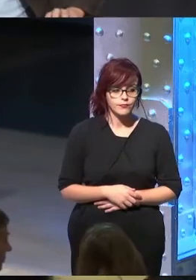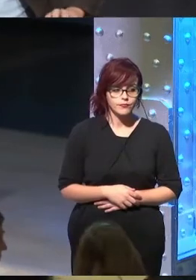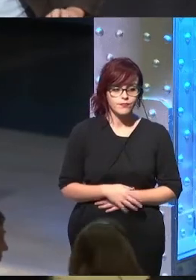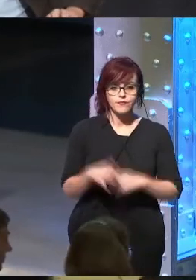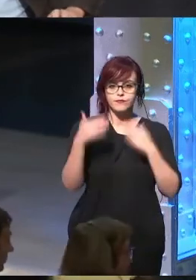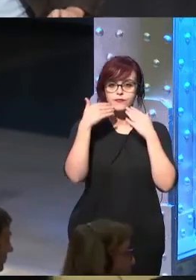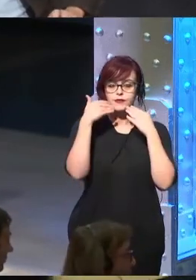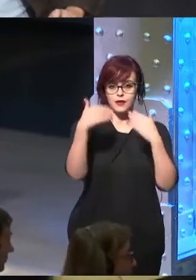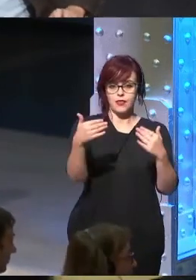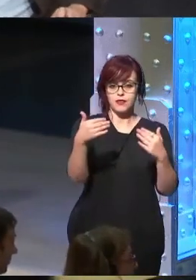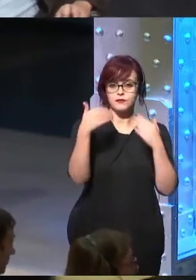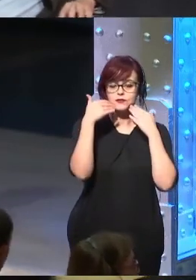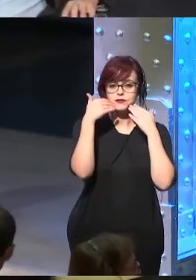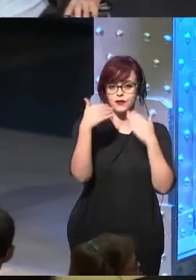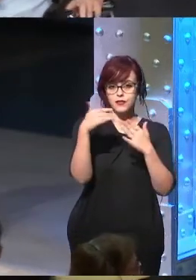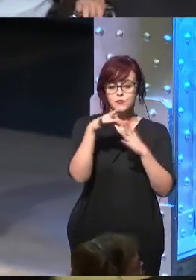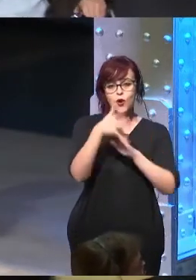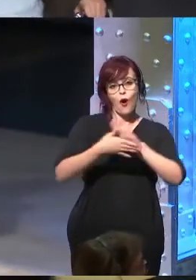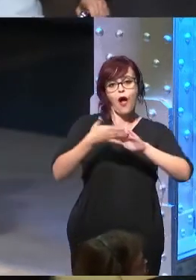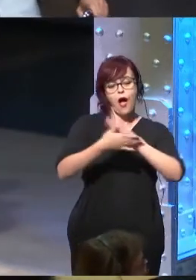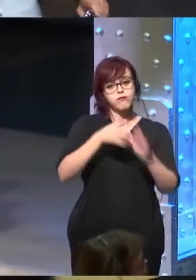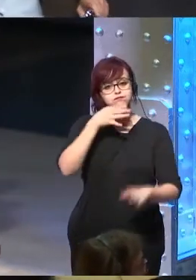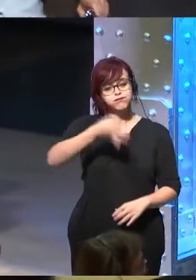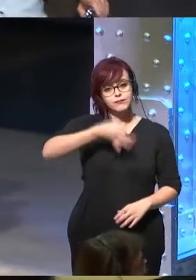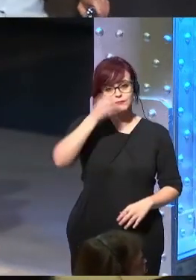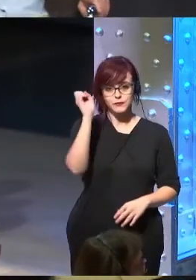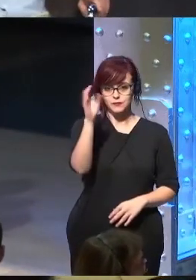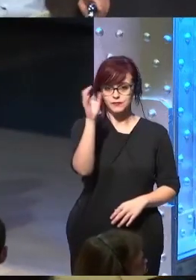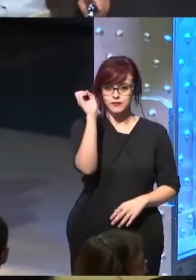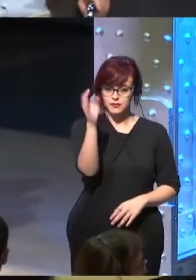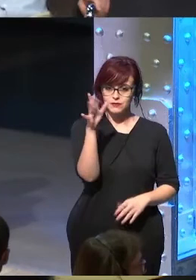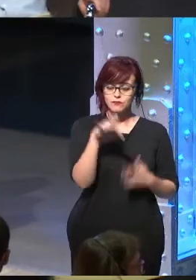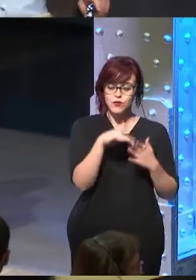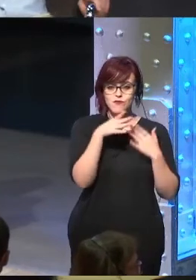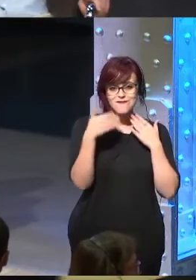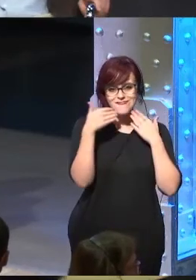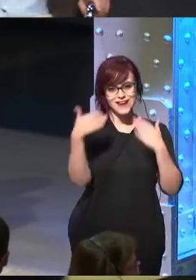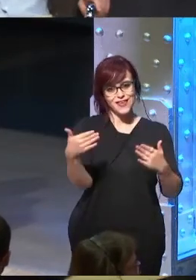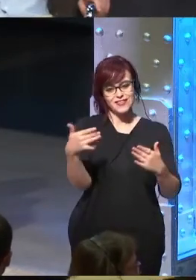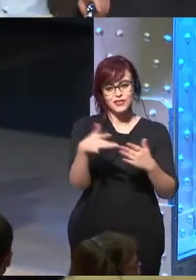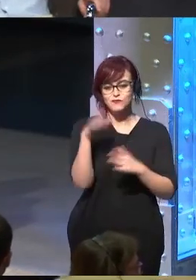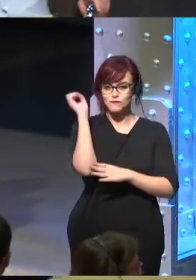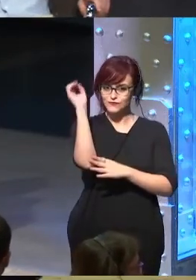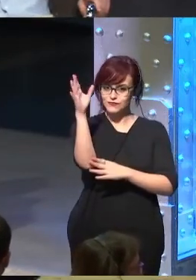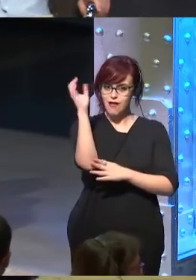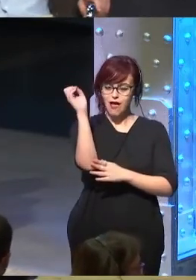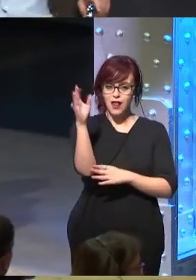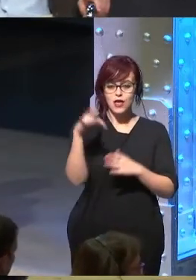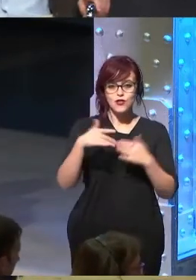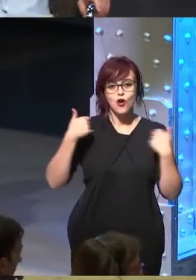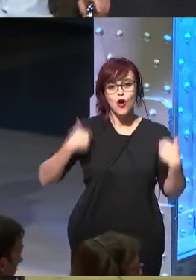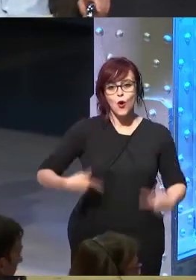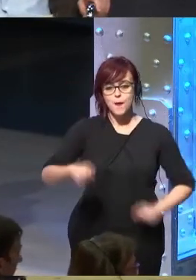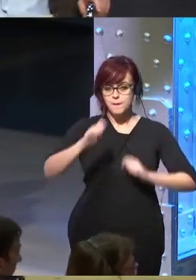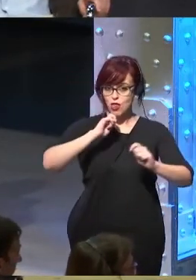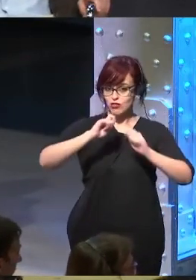Gracias. Thank you. Thanks very much for the talk. I am a journalist. As you know, I had the opportunity to